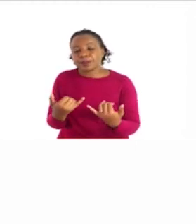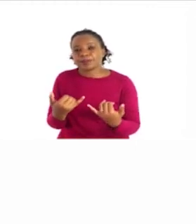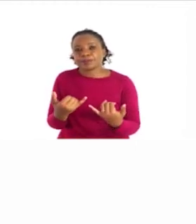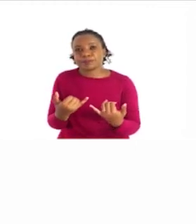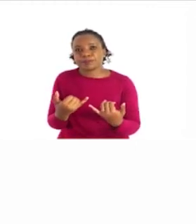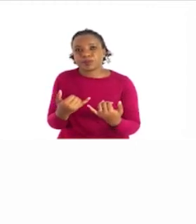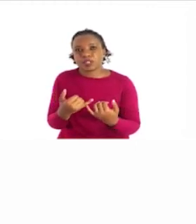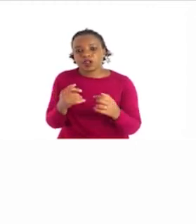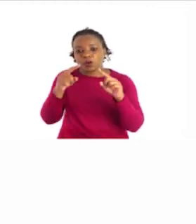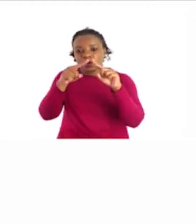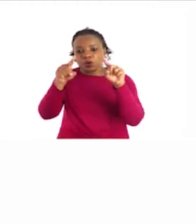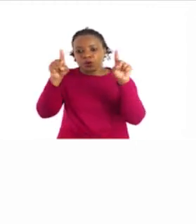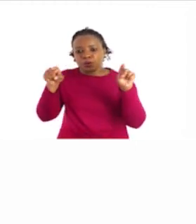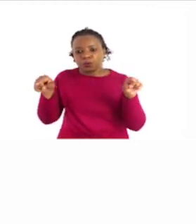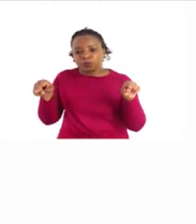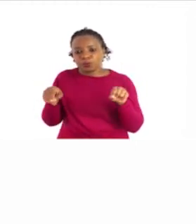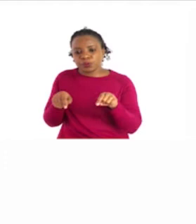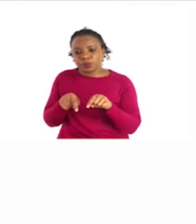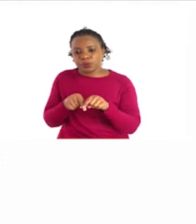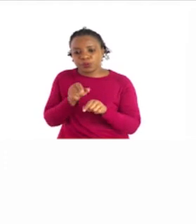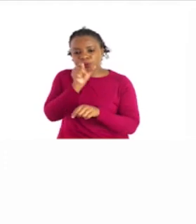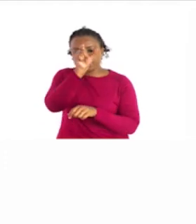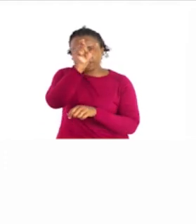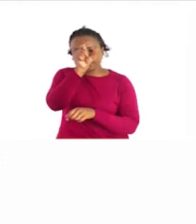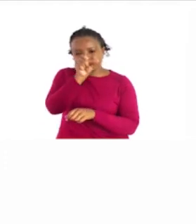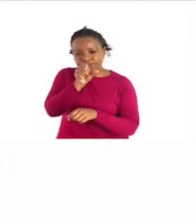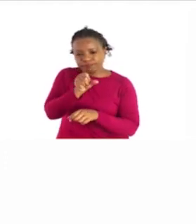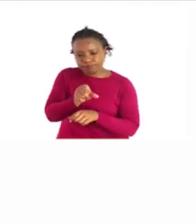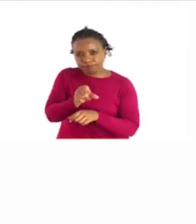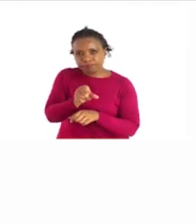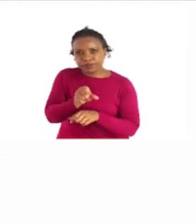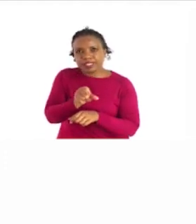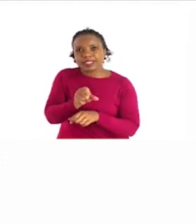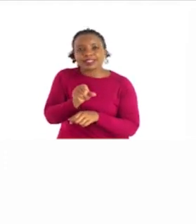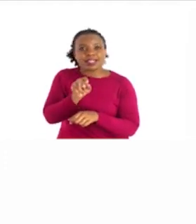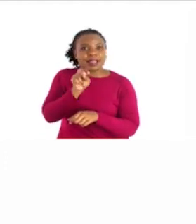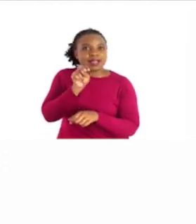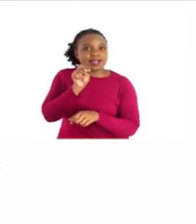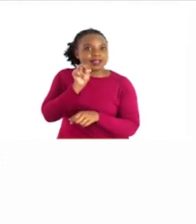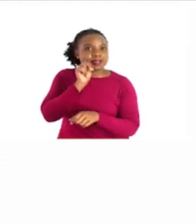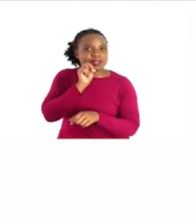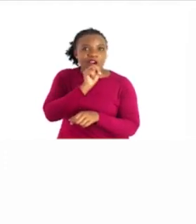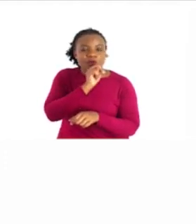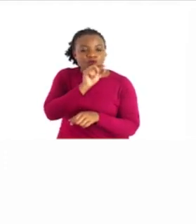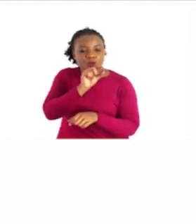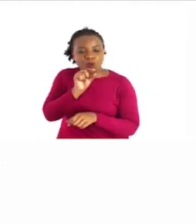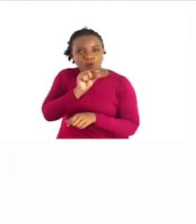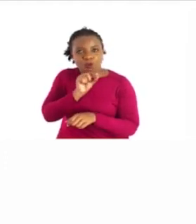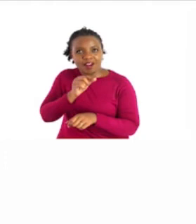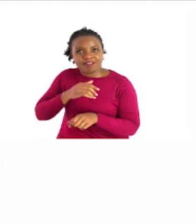the instruction says, write the correct abstract noun next to each word